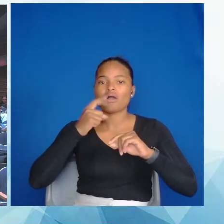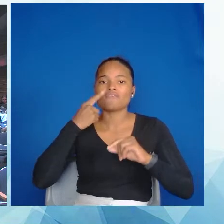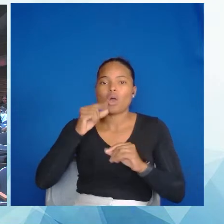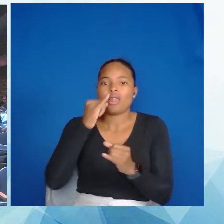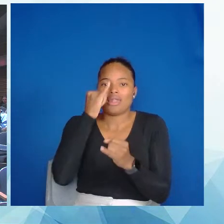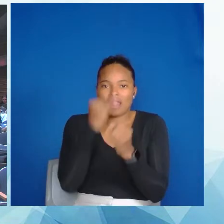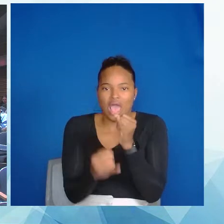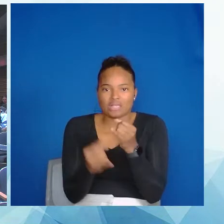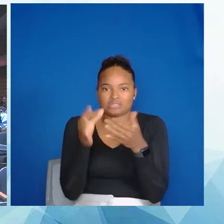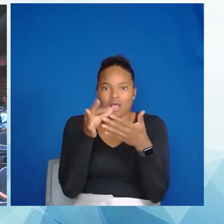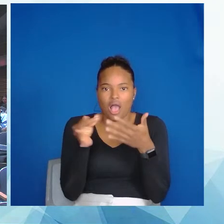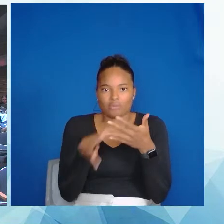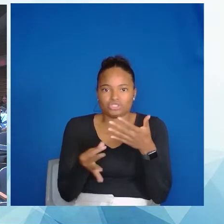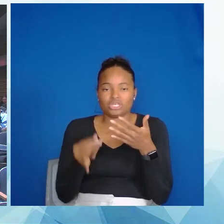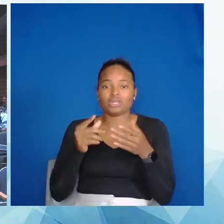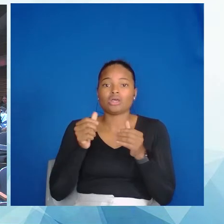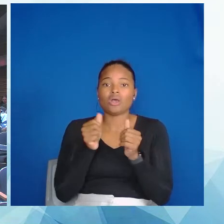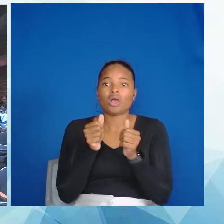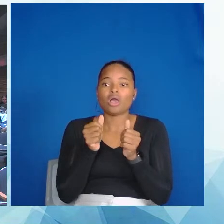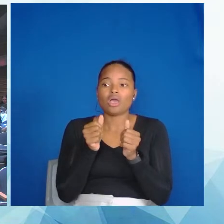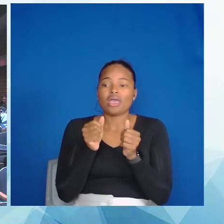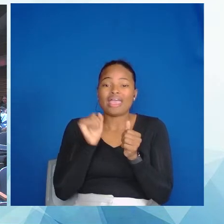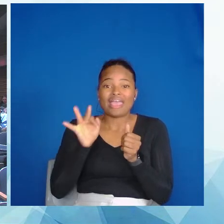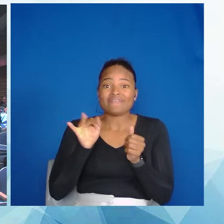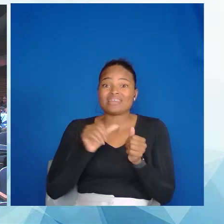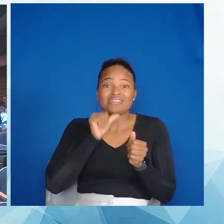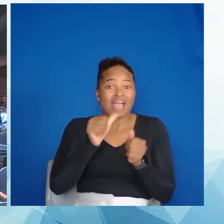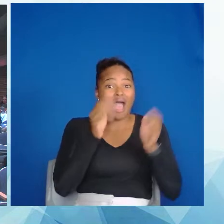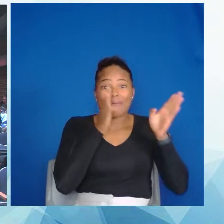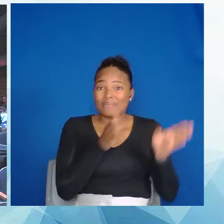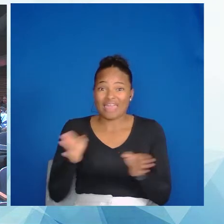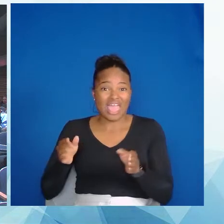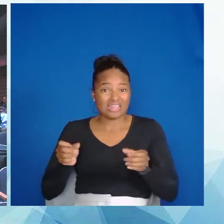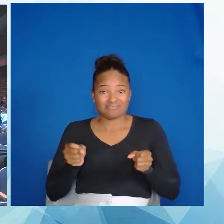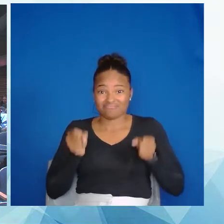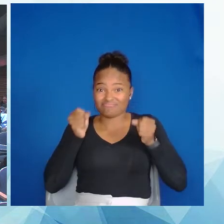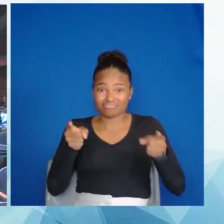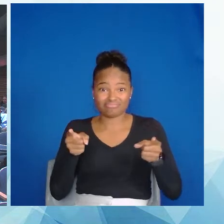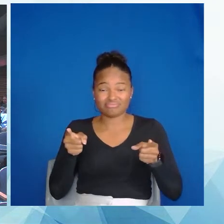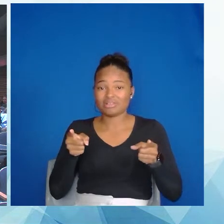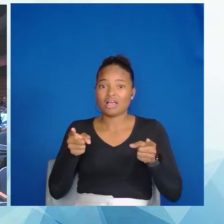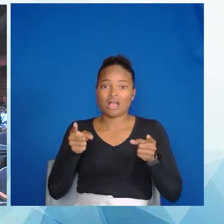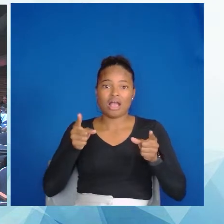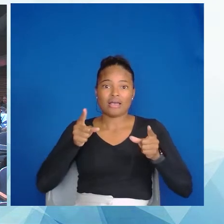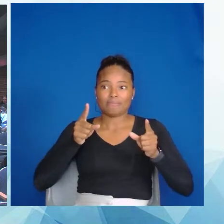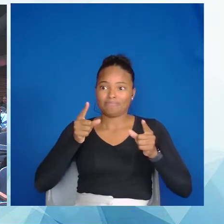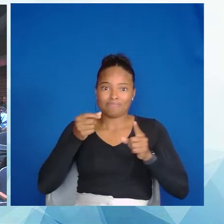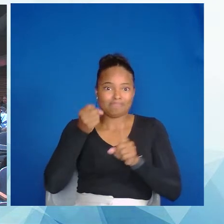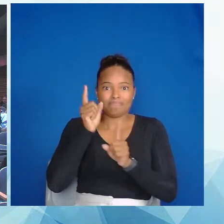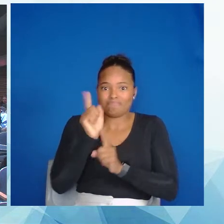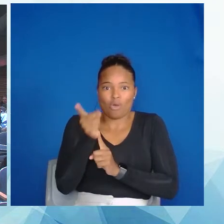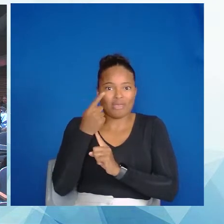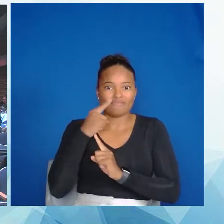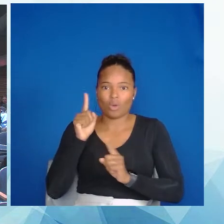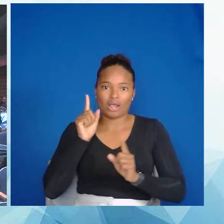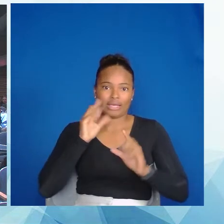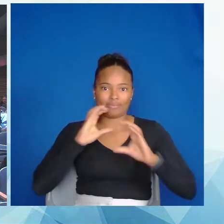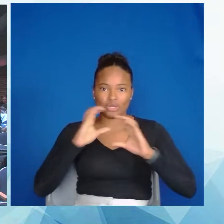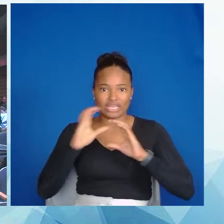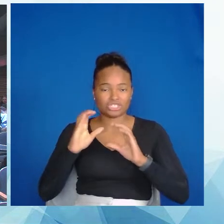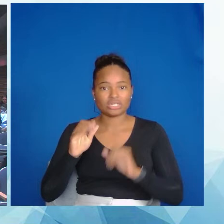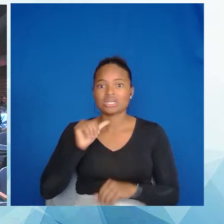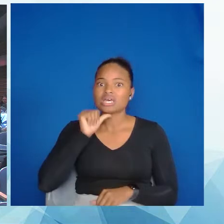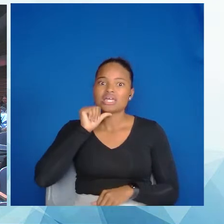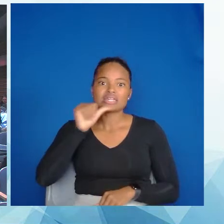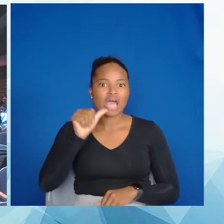an unplanned, spontaneous, and momentary communication. So it is not to become the default.